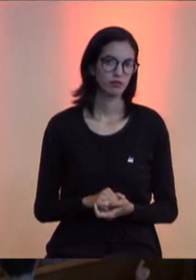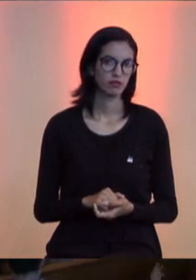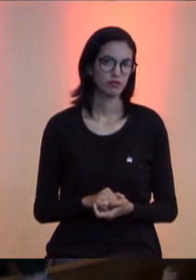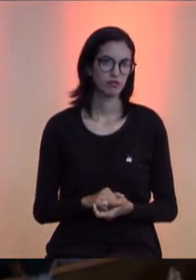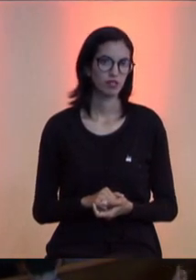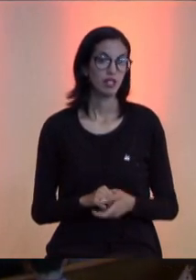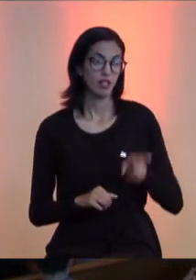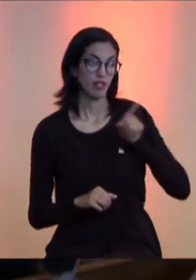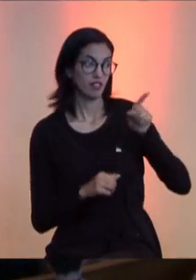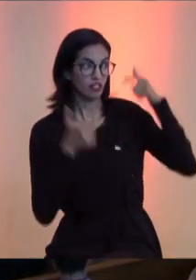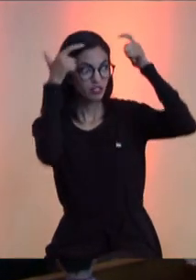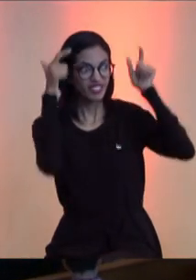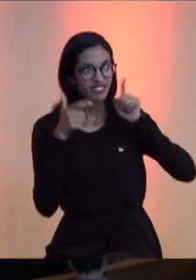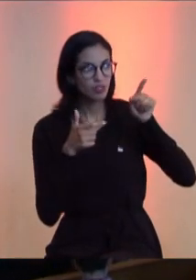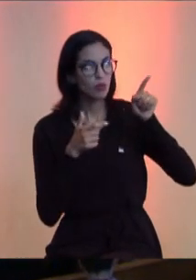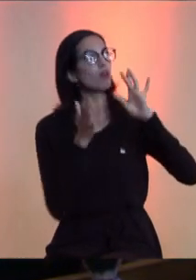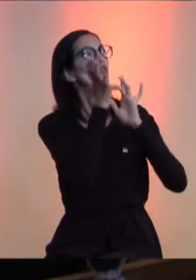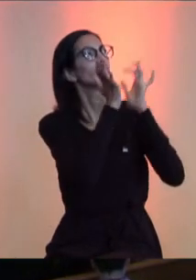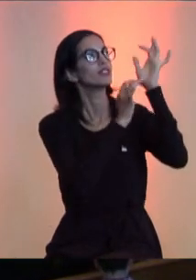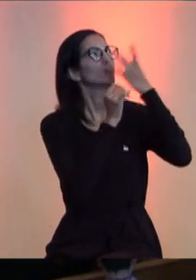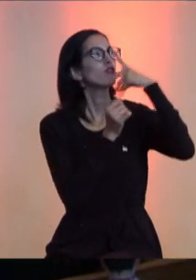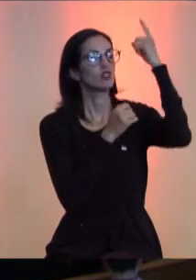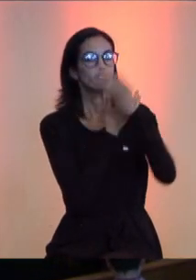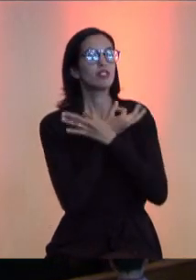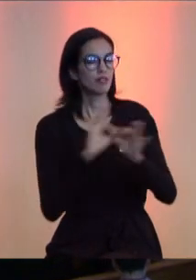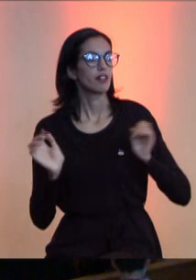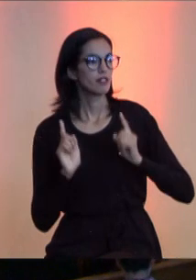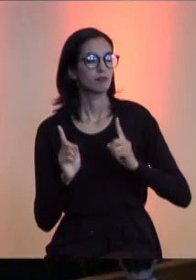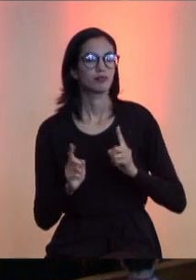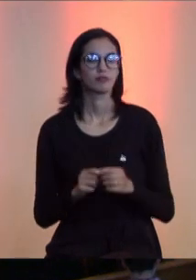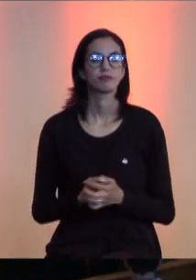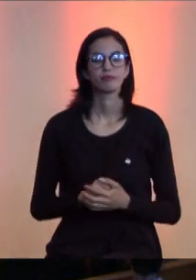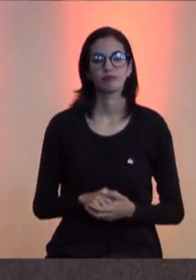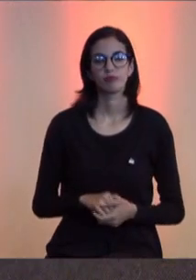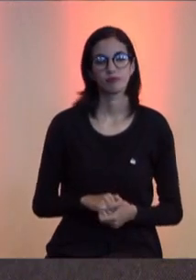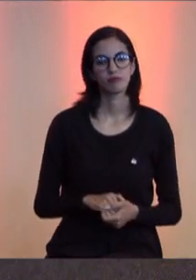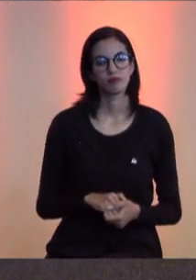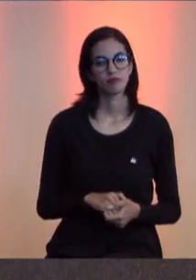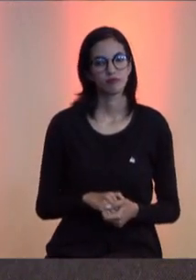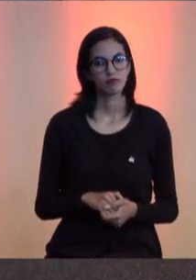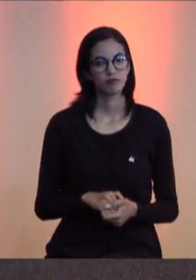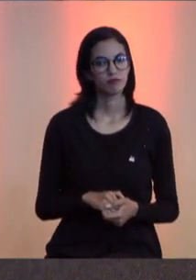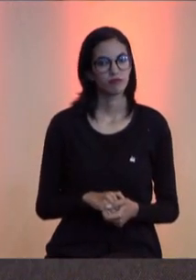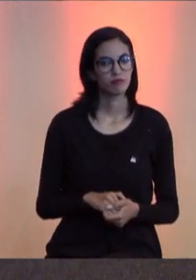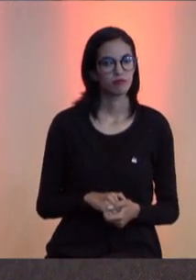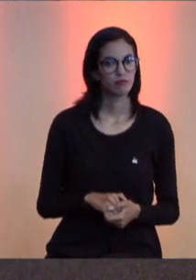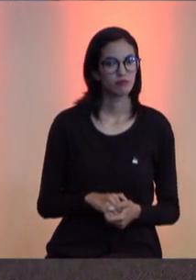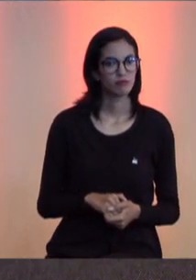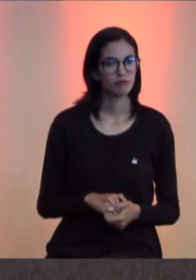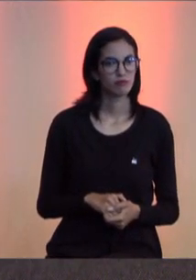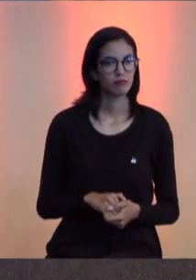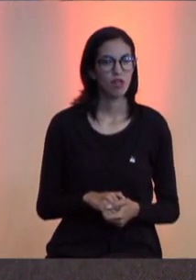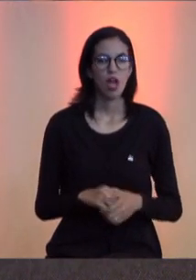nos librará. Verse 18. Versículo 18. That's the powerful verse. Es un